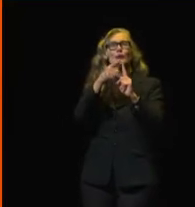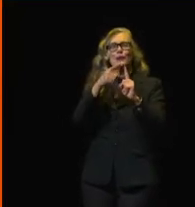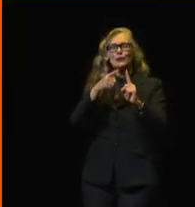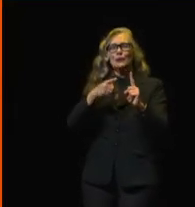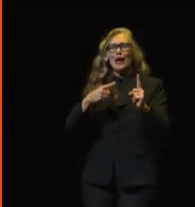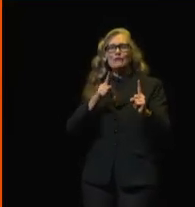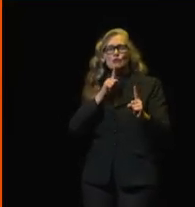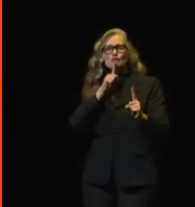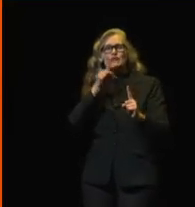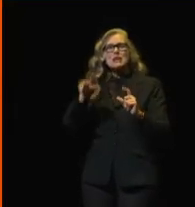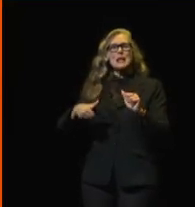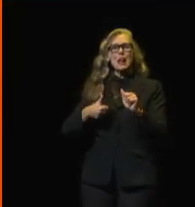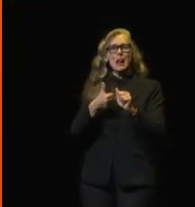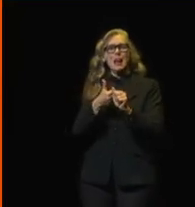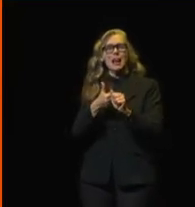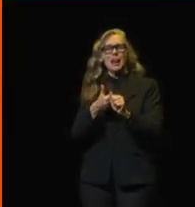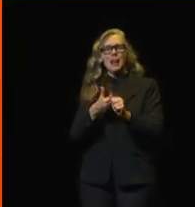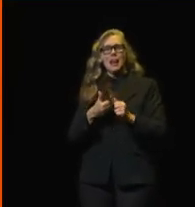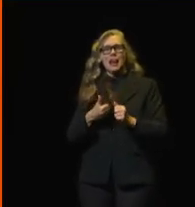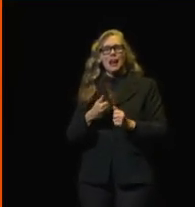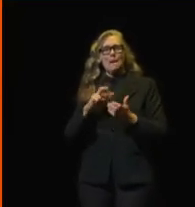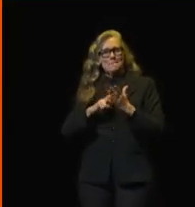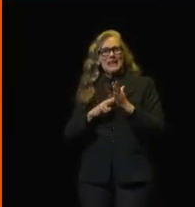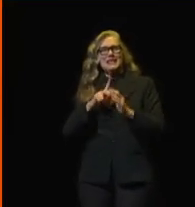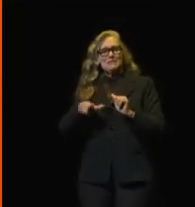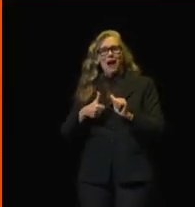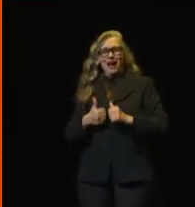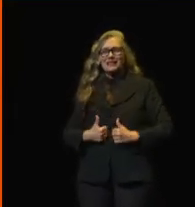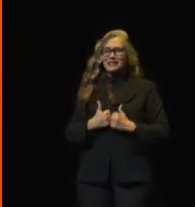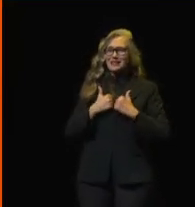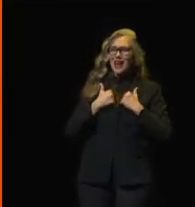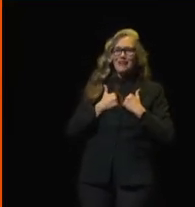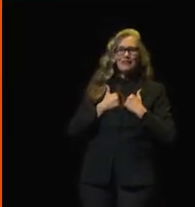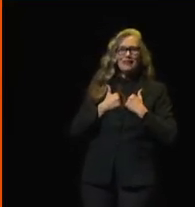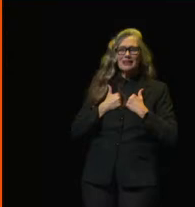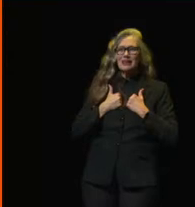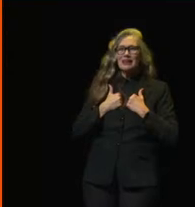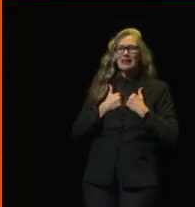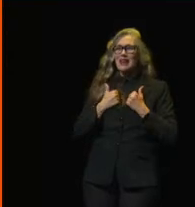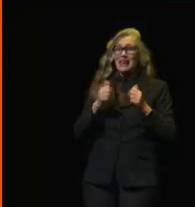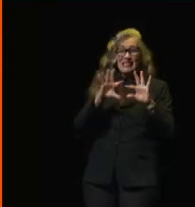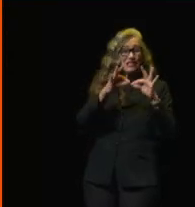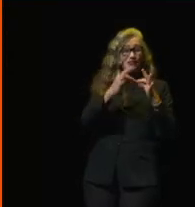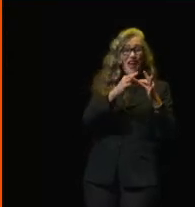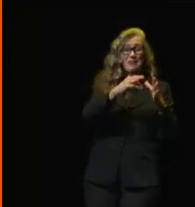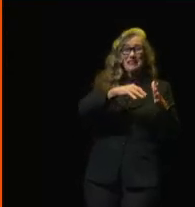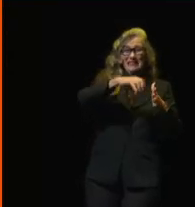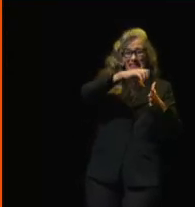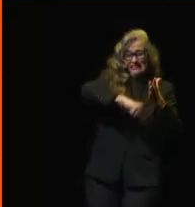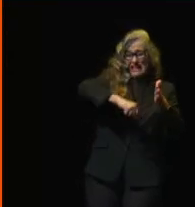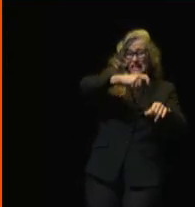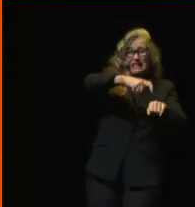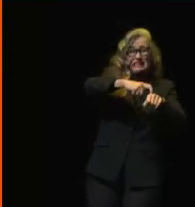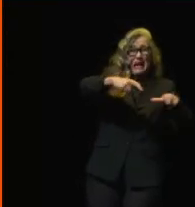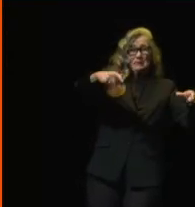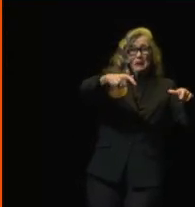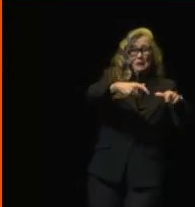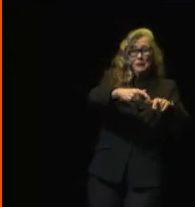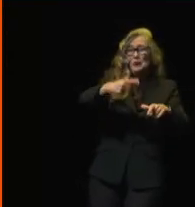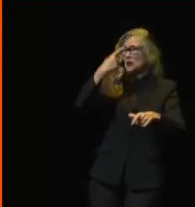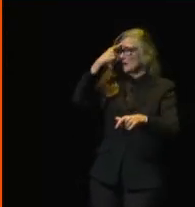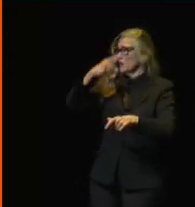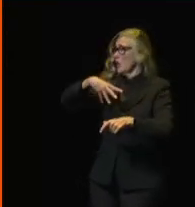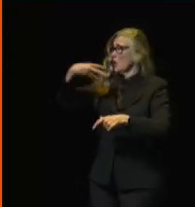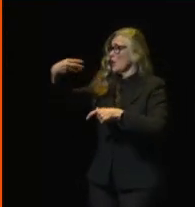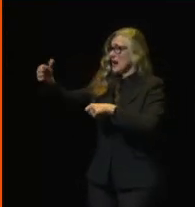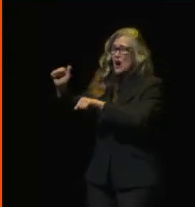life. It never felt like he was taking time away from family to work. In fact, since we both worked from home, we spent pretty much all of our time